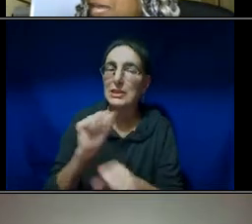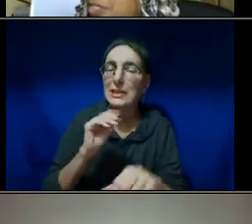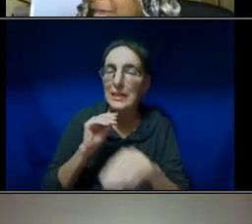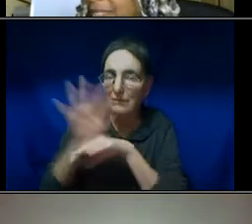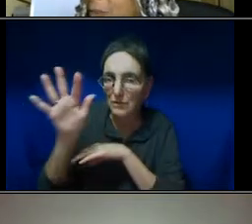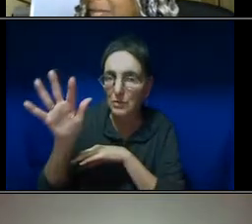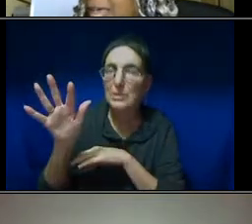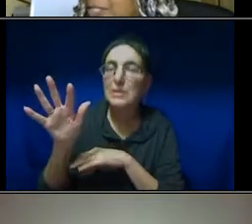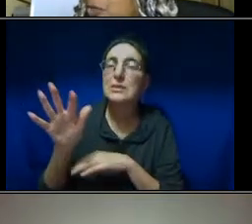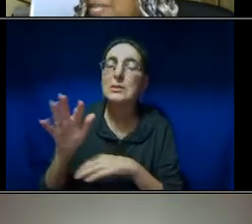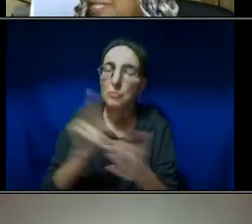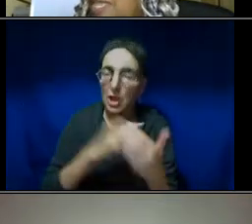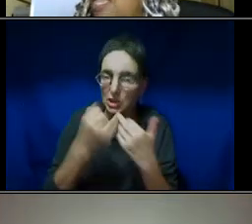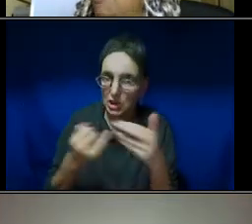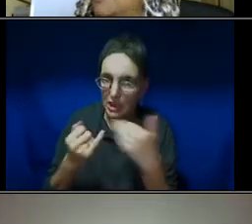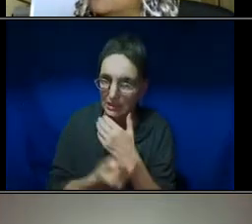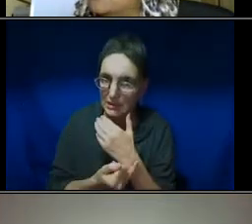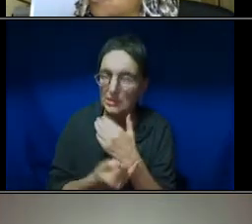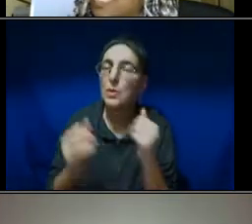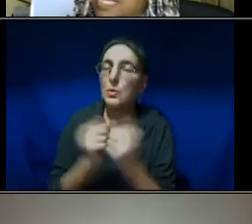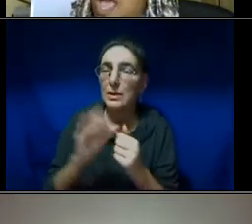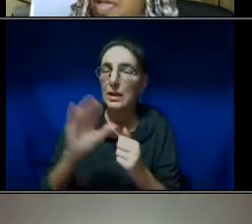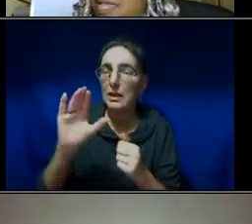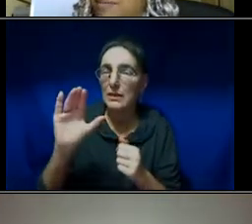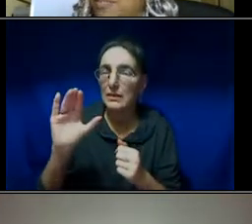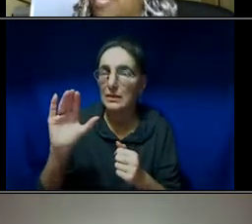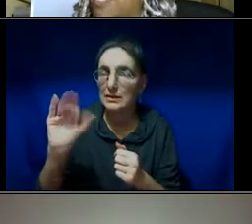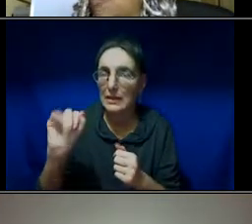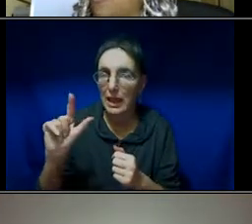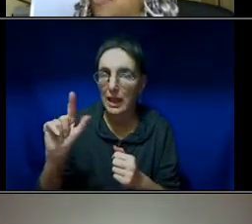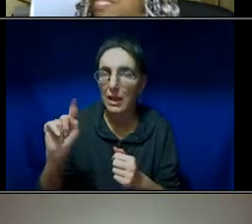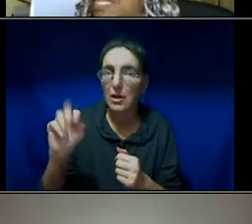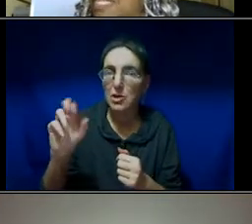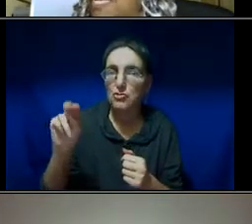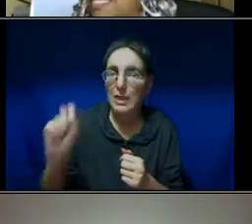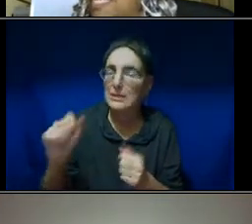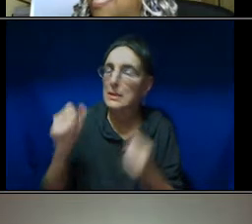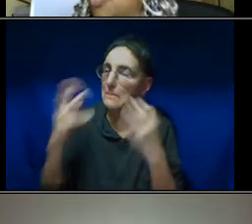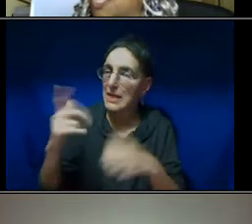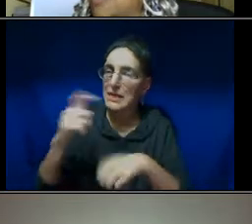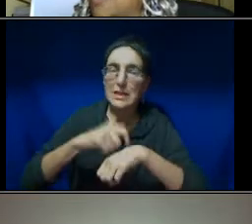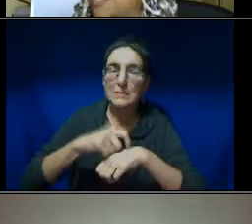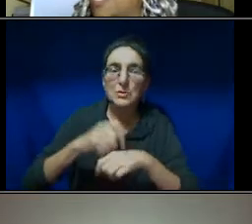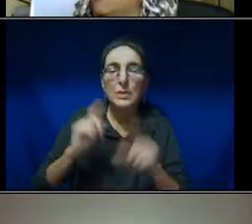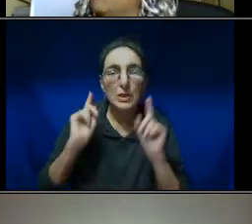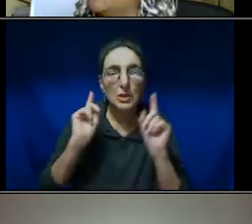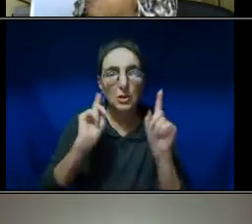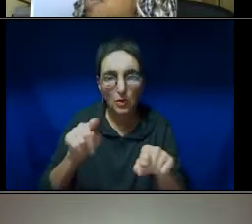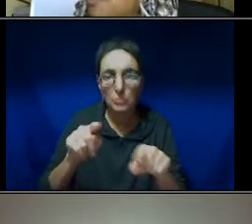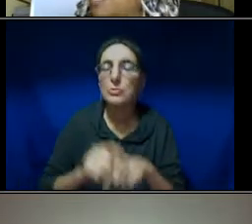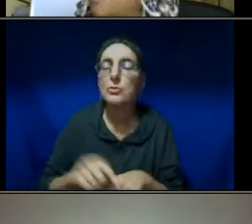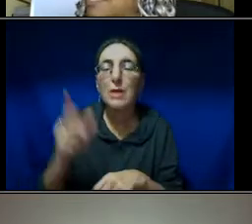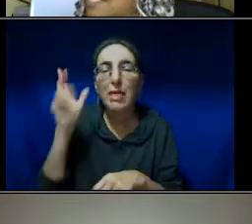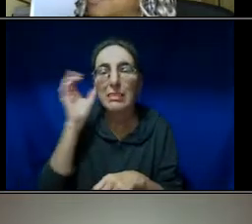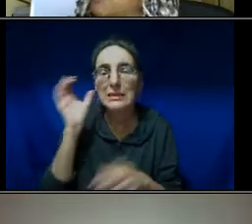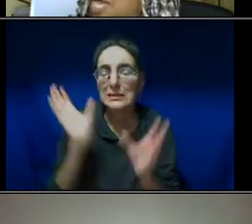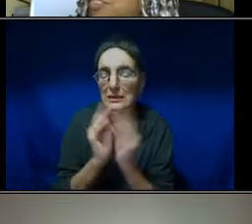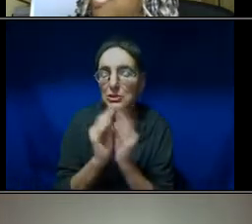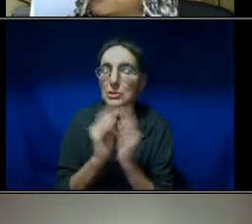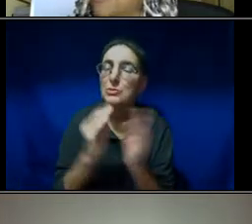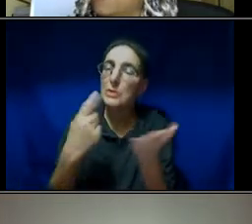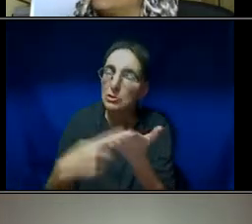existing projects with Caltrans. Because so many times we go to these listening sessions and we talk about